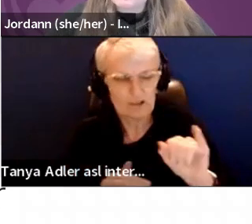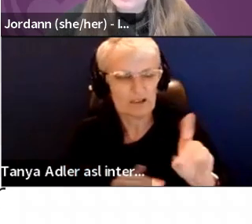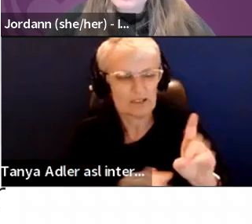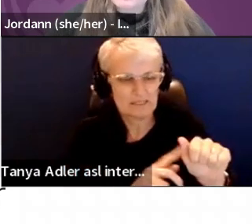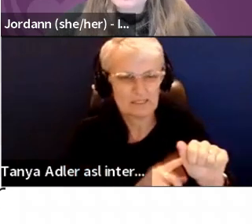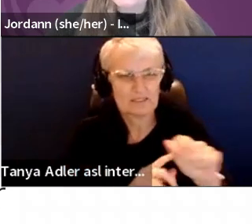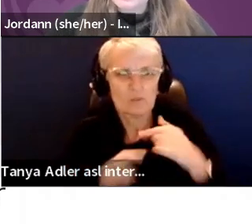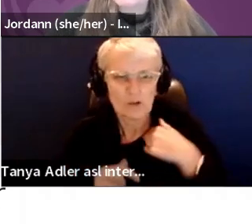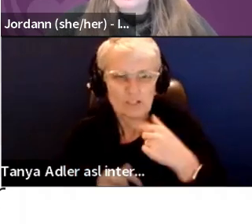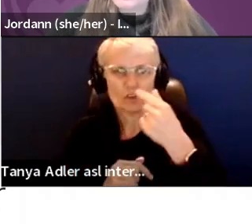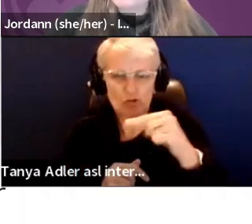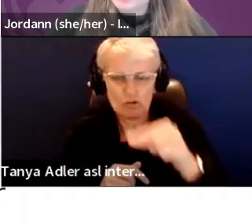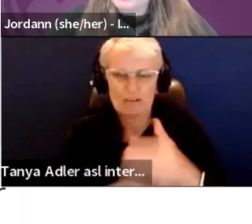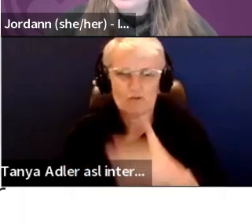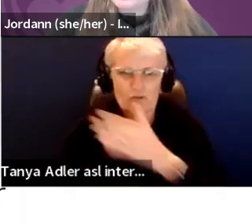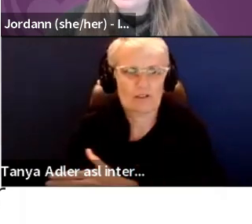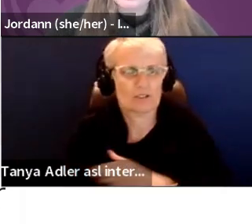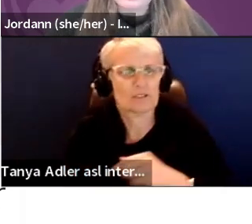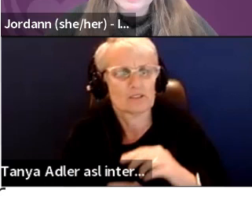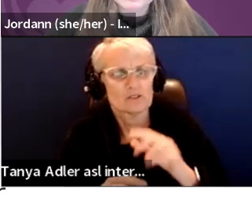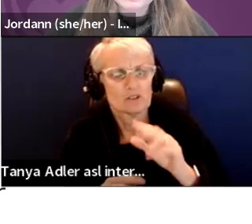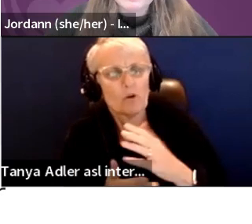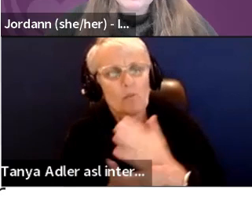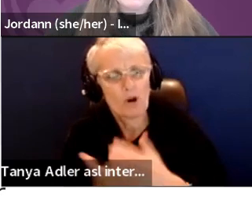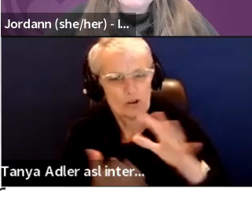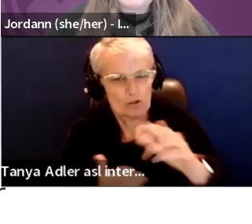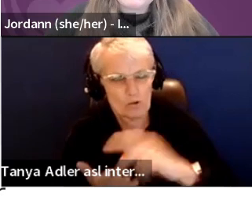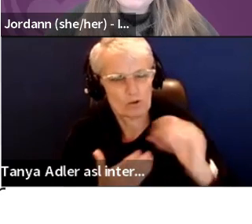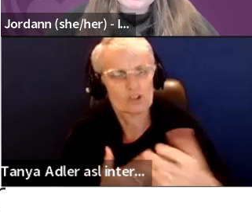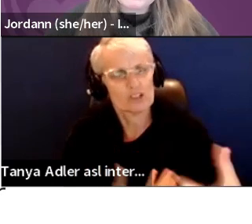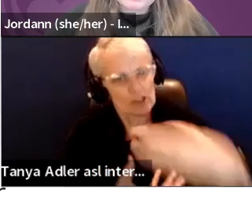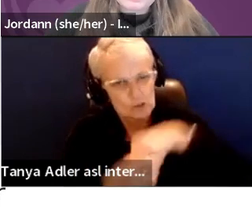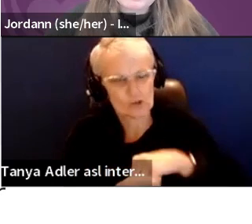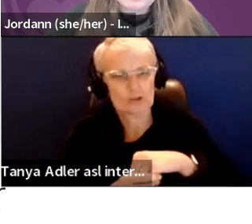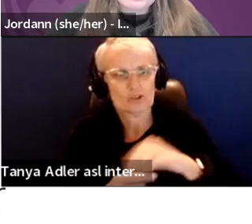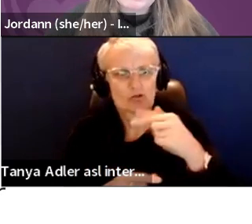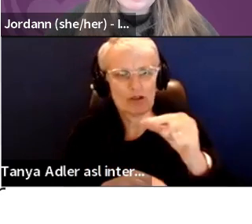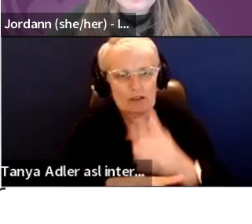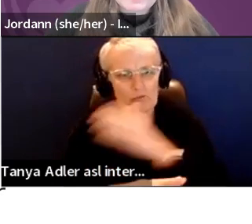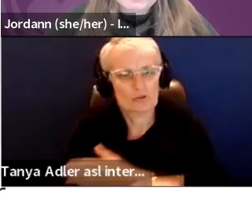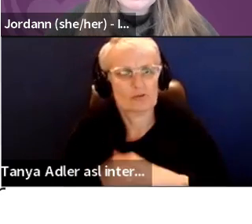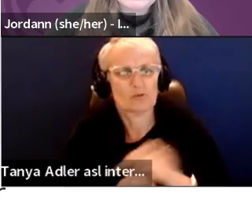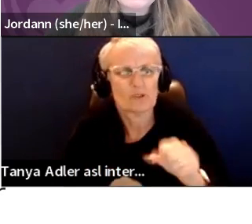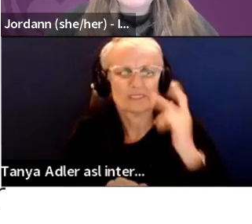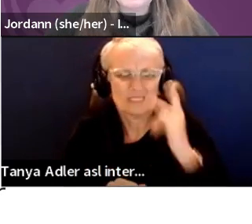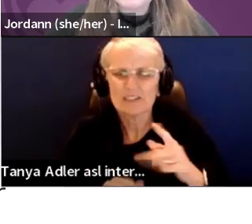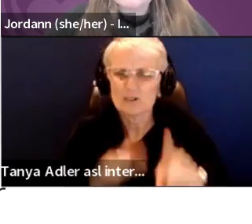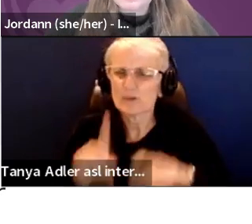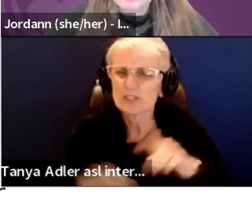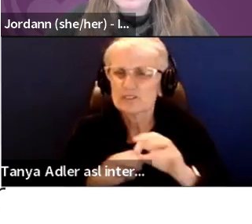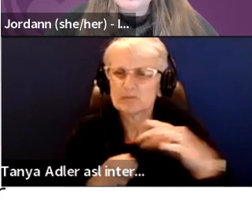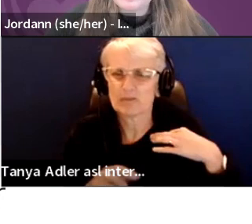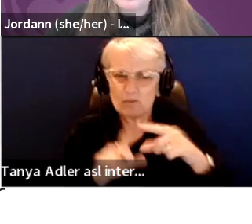green recovery. So an aspect of your project should include this. You will see questions on the application form that ask, will you